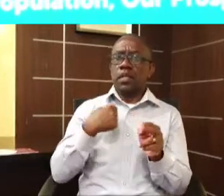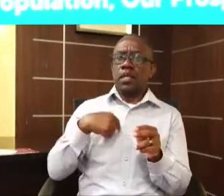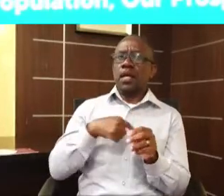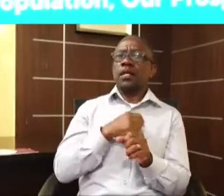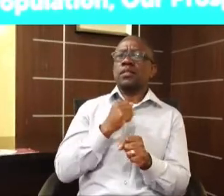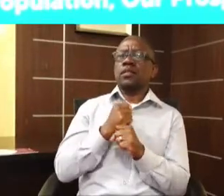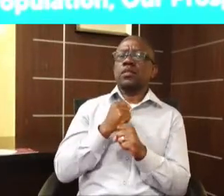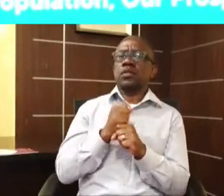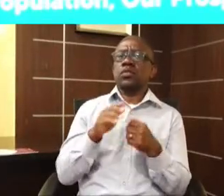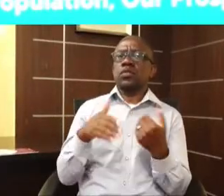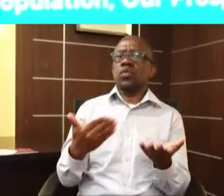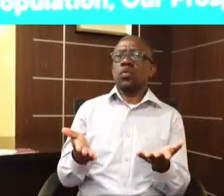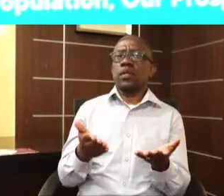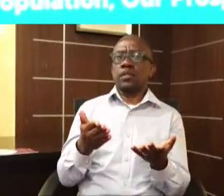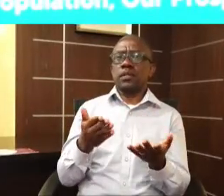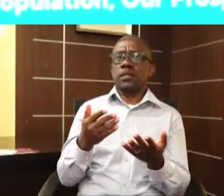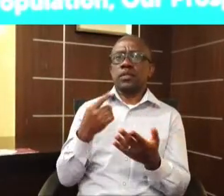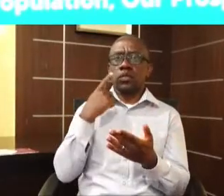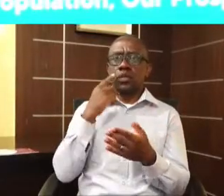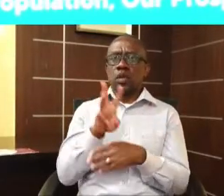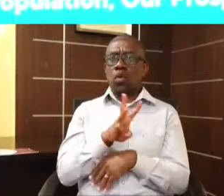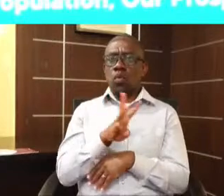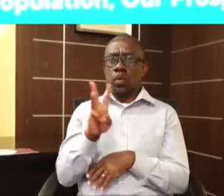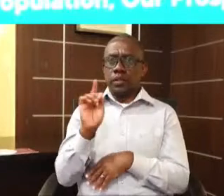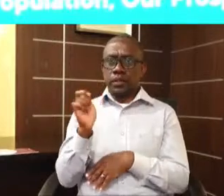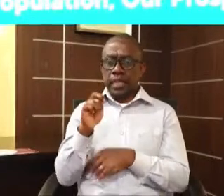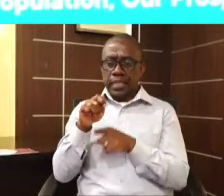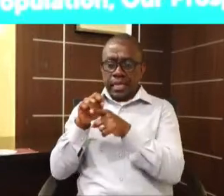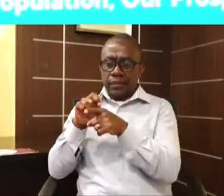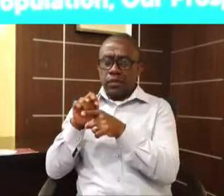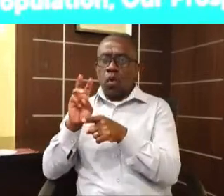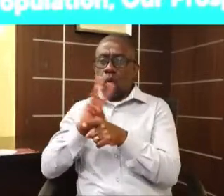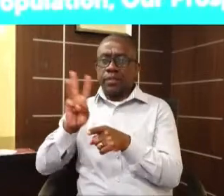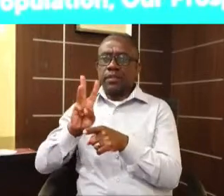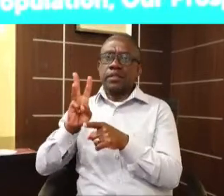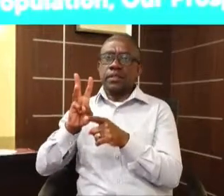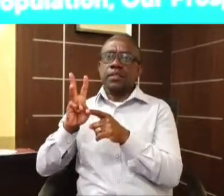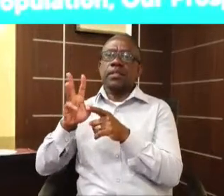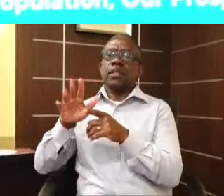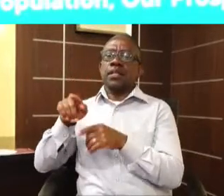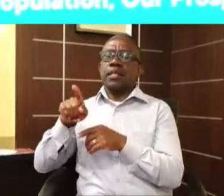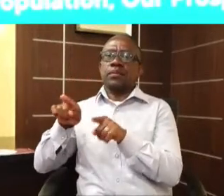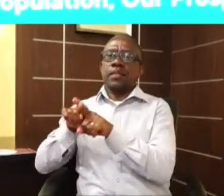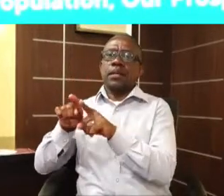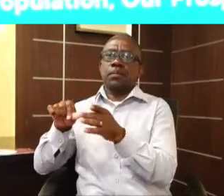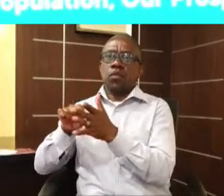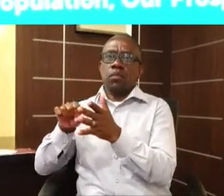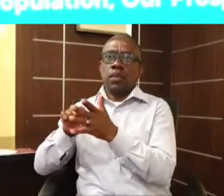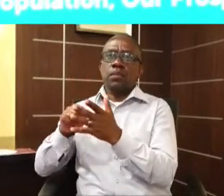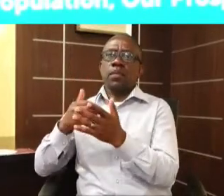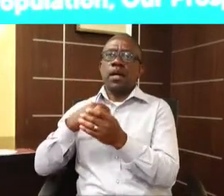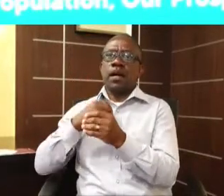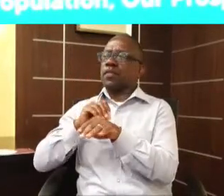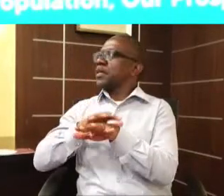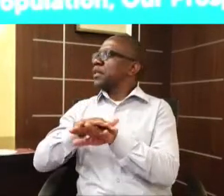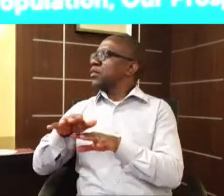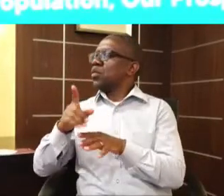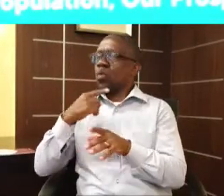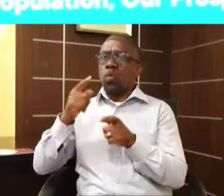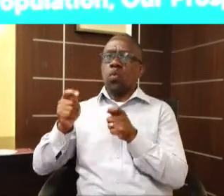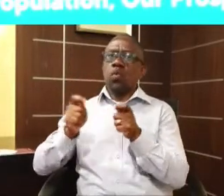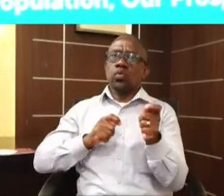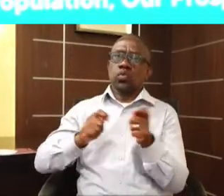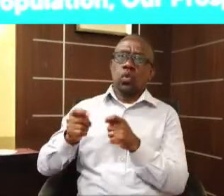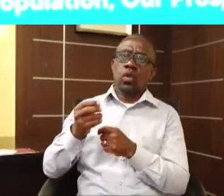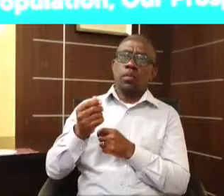for resources to develop and execute them, right? So you find that there is always influence on who gives you money, controls what you do with the